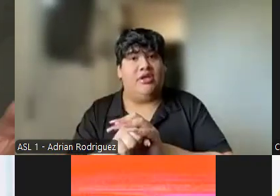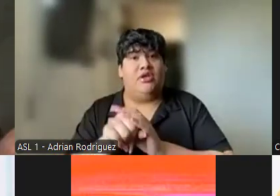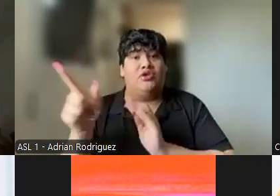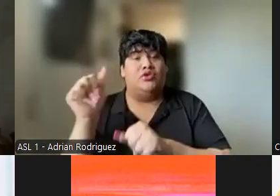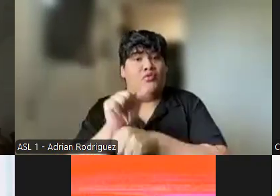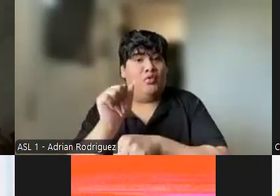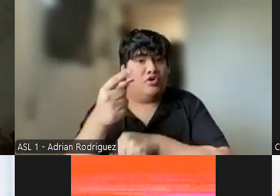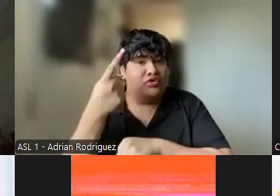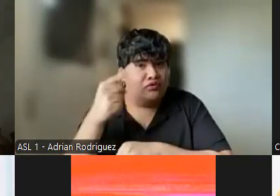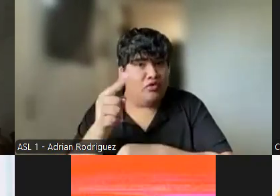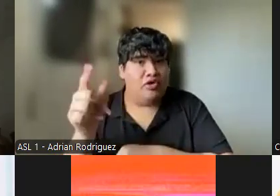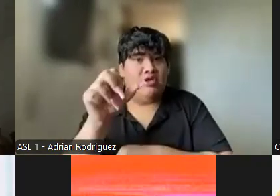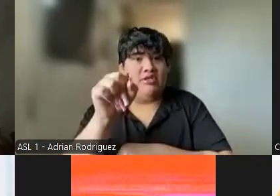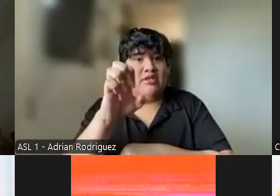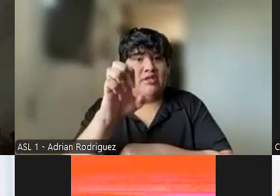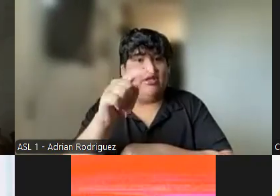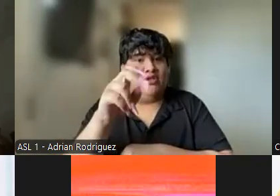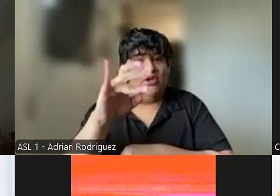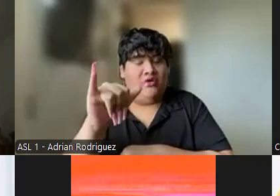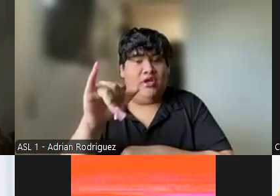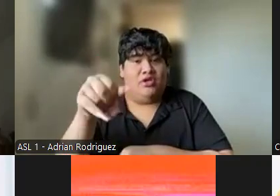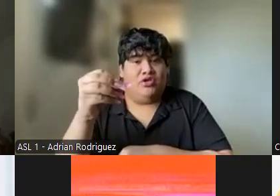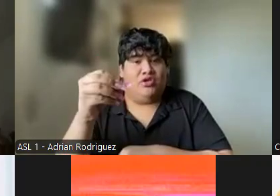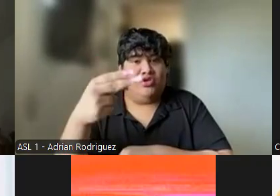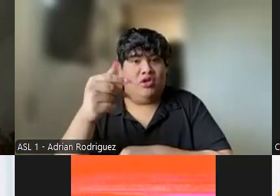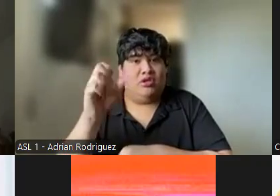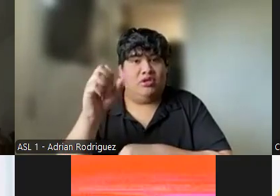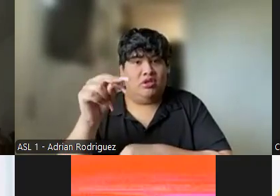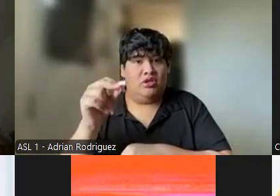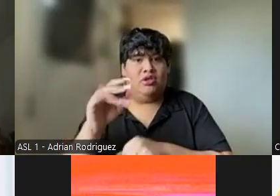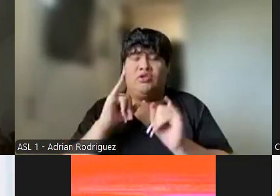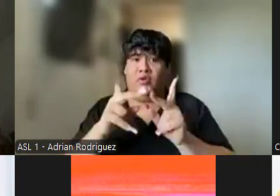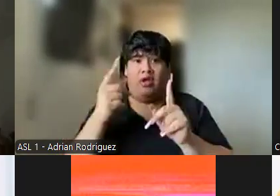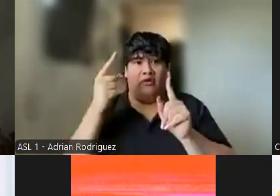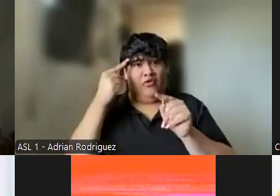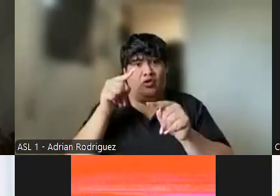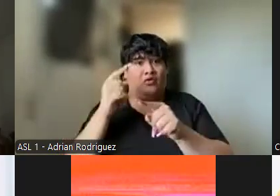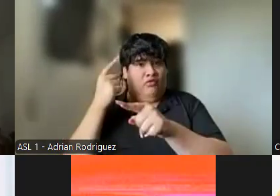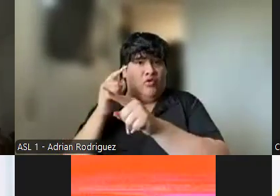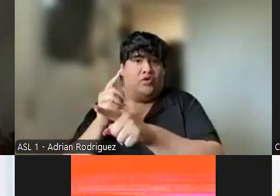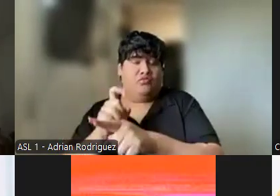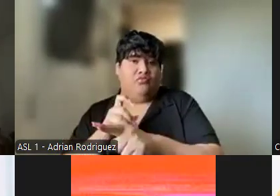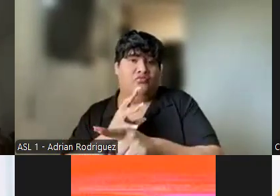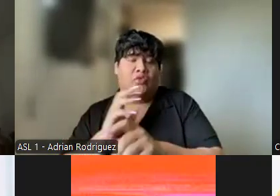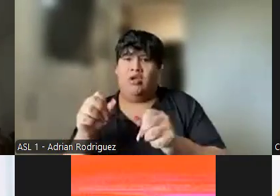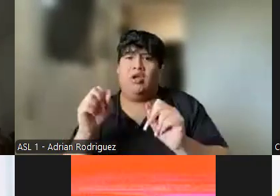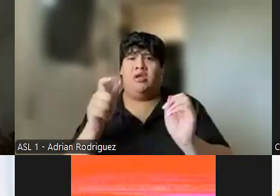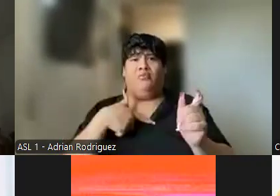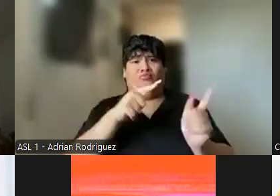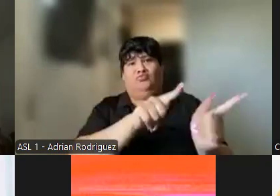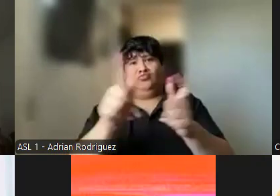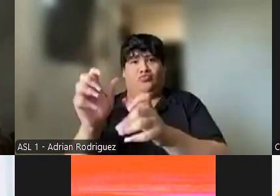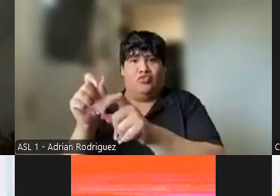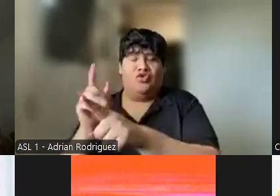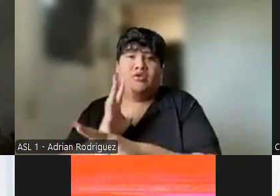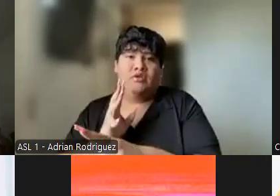for Secretary Johnson yeah. here, and So, if it's okay with yeah, you, I'd love to be able yeah. to defer I'll turn it right over to Darcy. I just want yeah, to thank say, you.